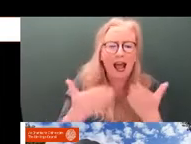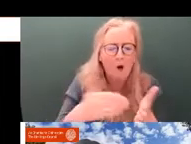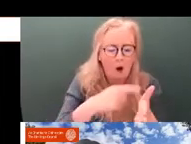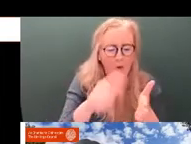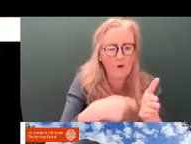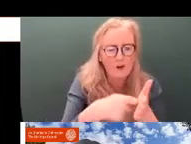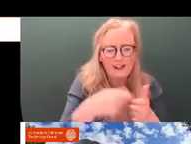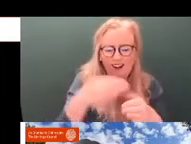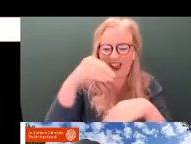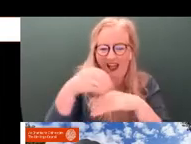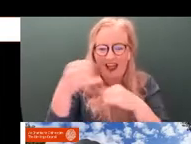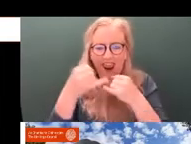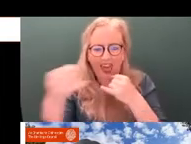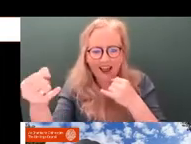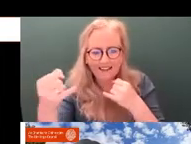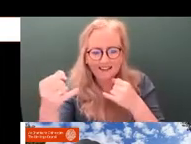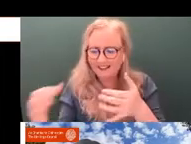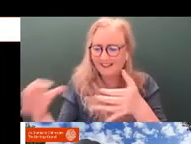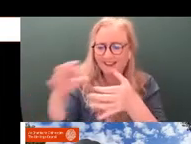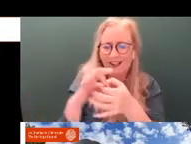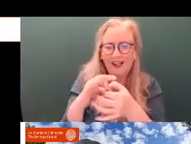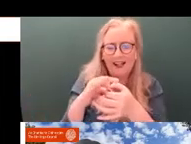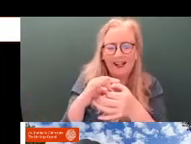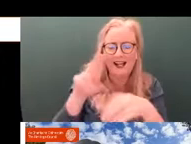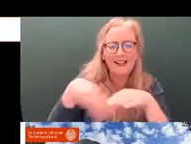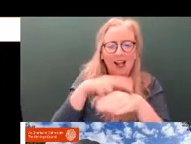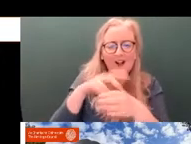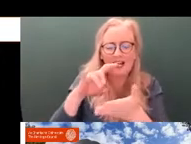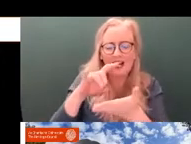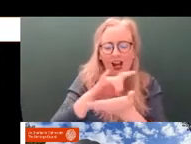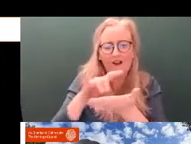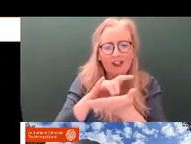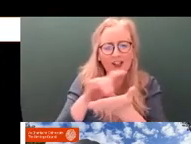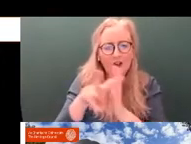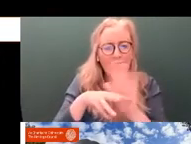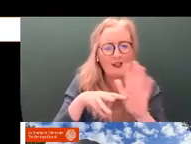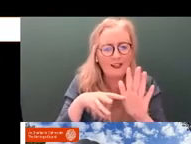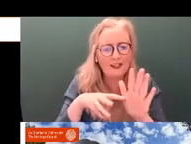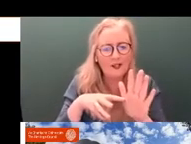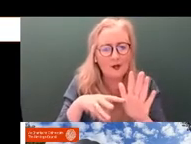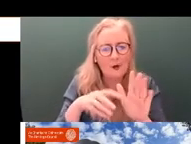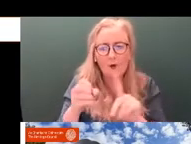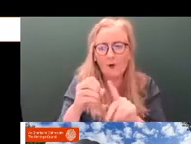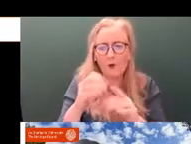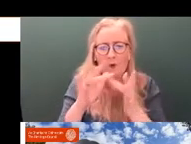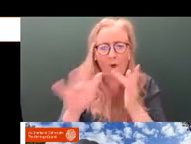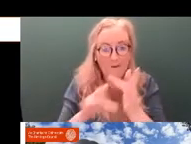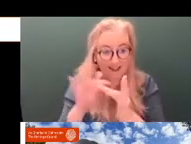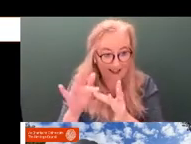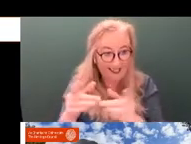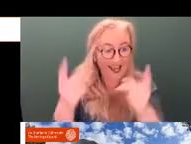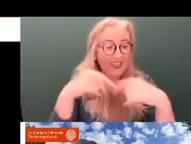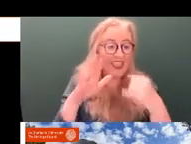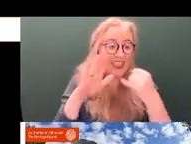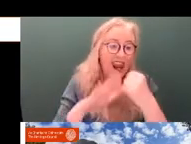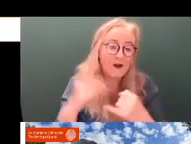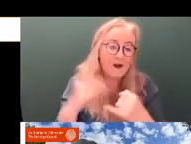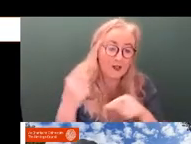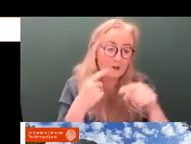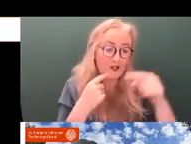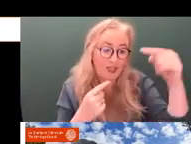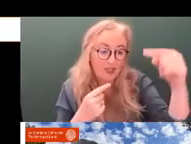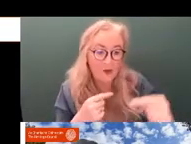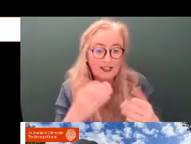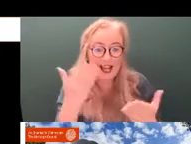online onto the Heritage Week website? And we'll just move on to the last slide. And so these are our